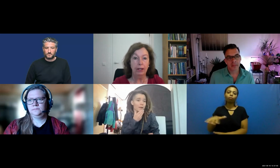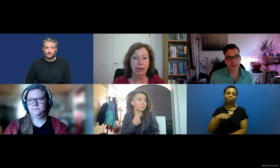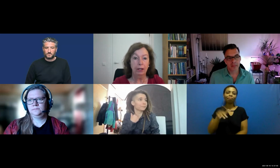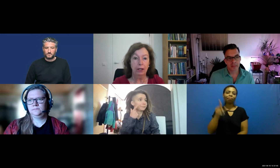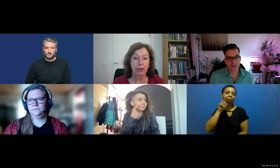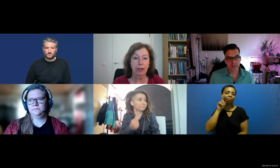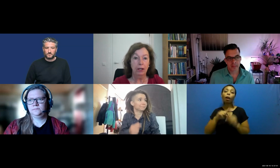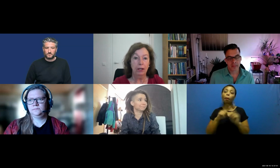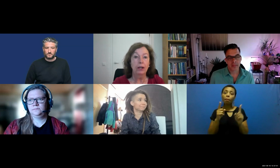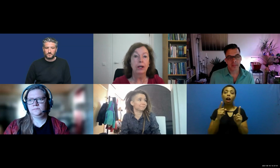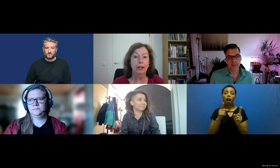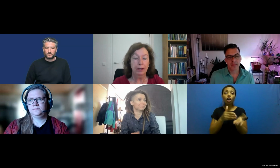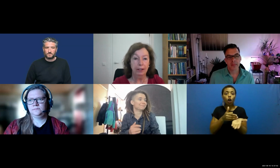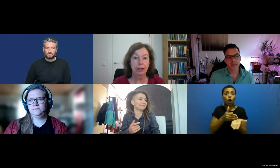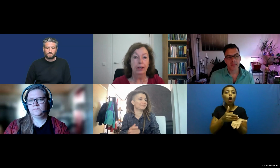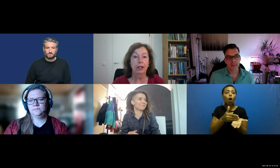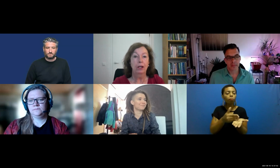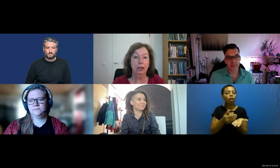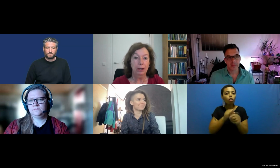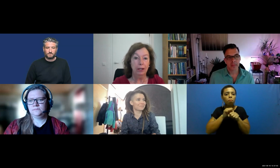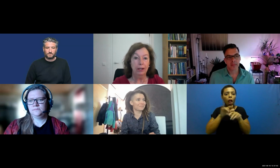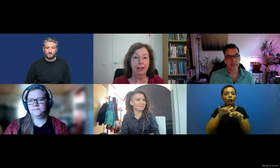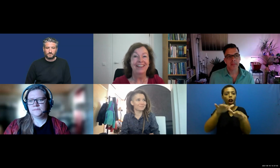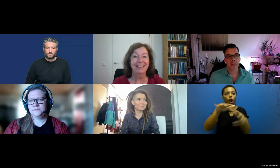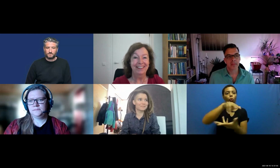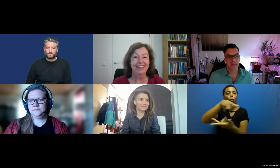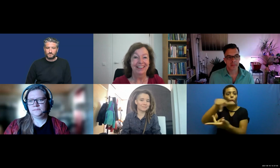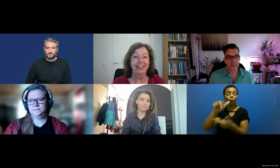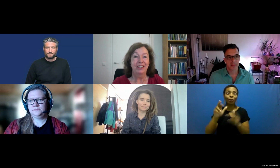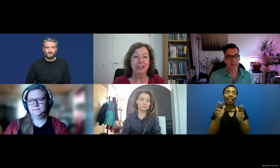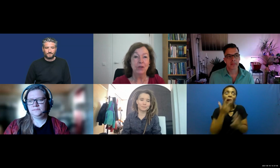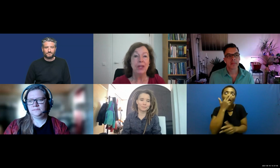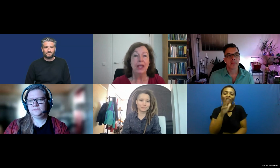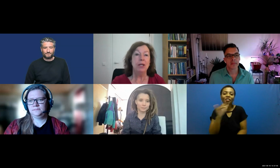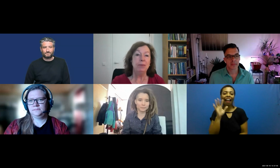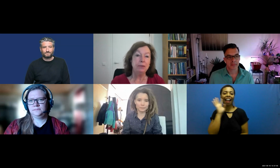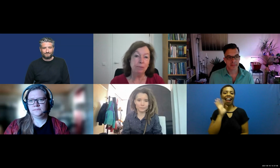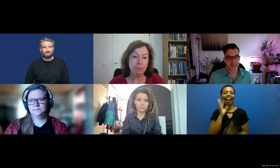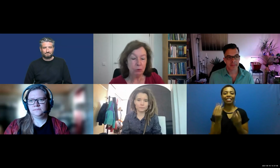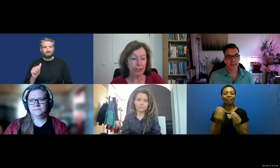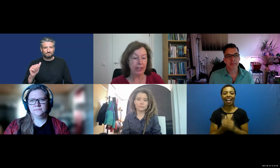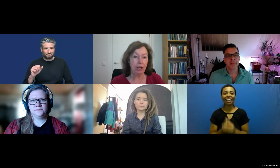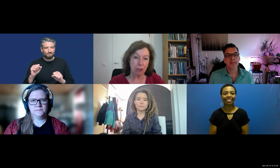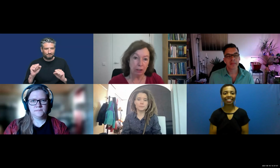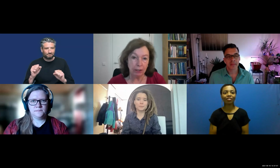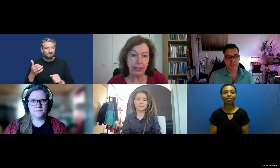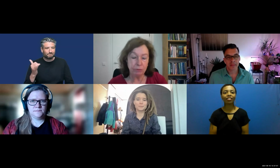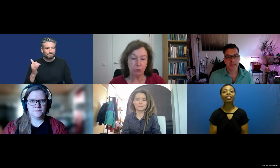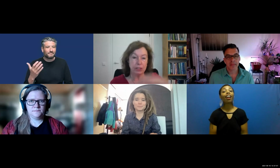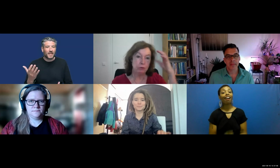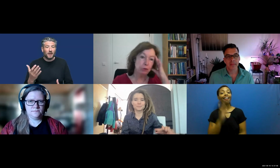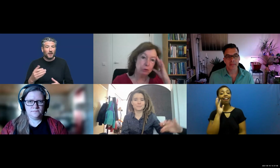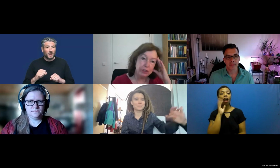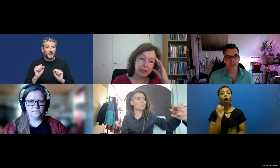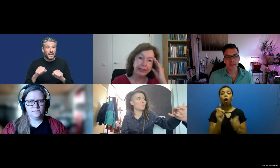to spread all over the world. And I think that will be very nice. Yeah, maybe you can, I have